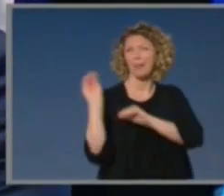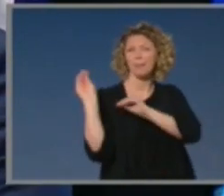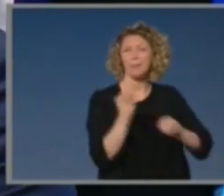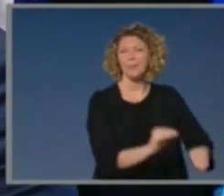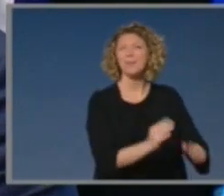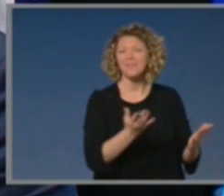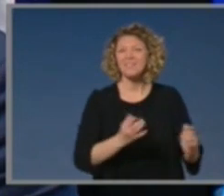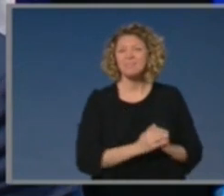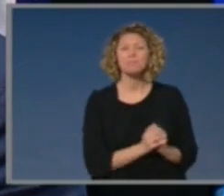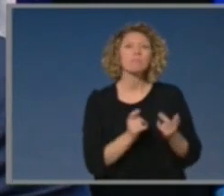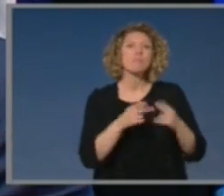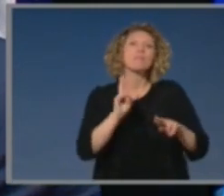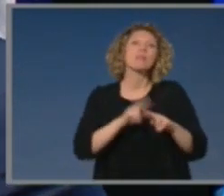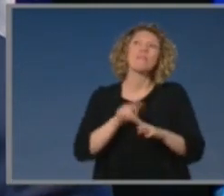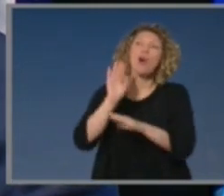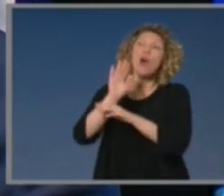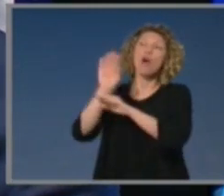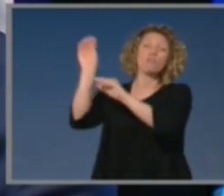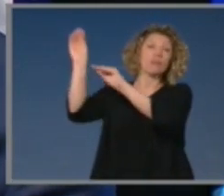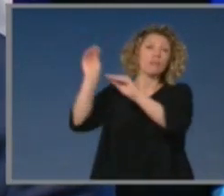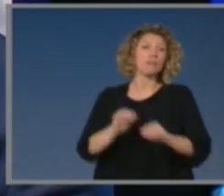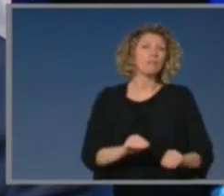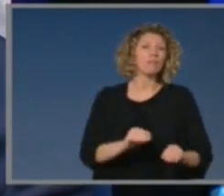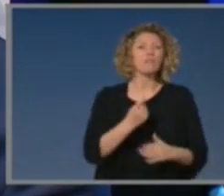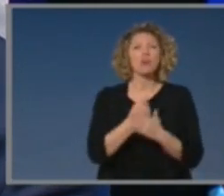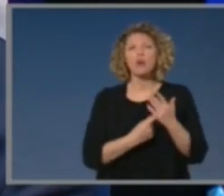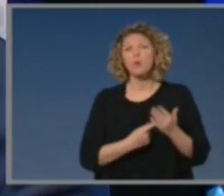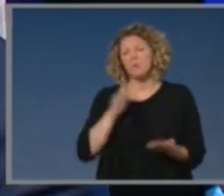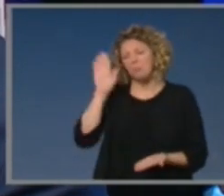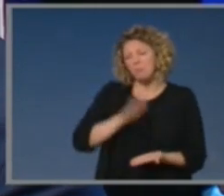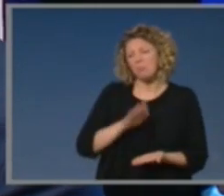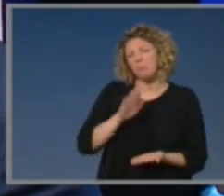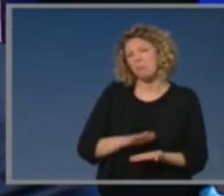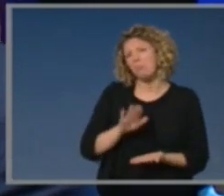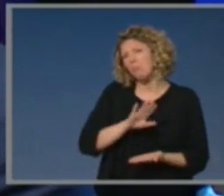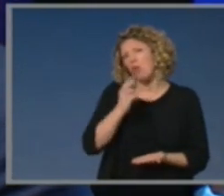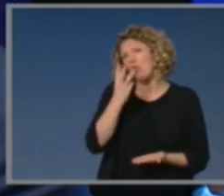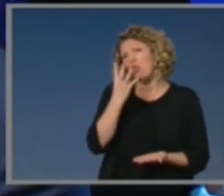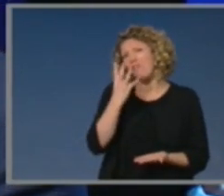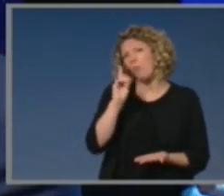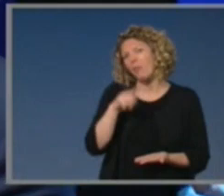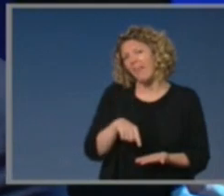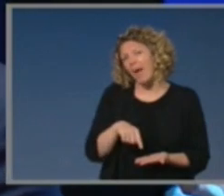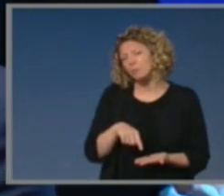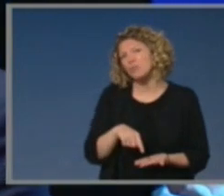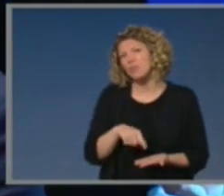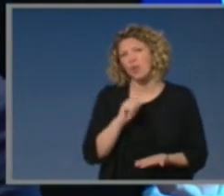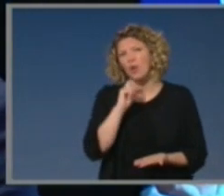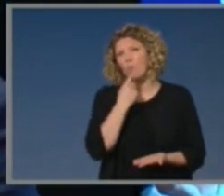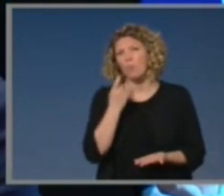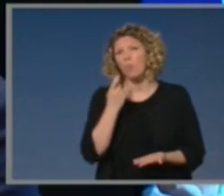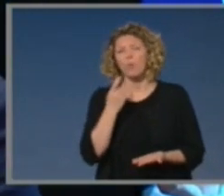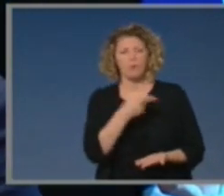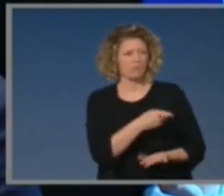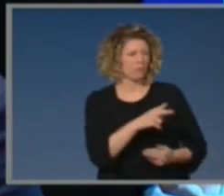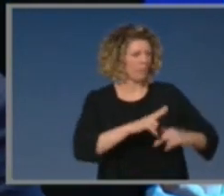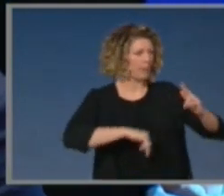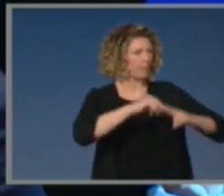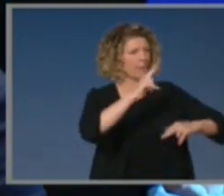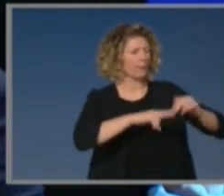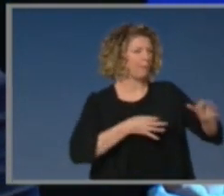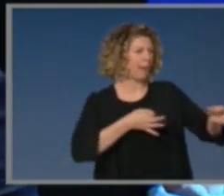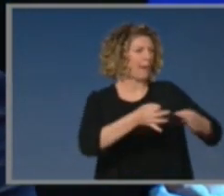net overseas migration to 34,000 or thereabouts, then that's going to have a consequential impact on the construction pipeline and the housing